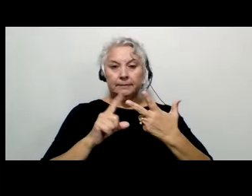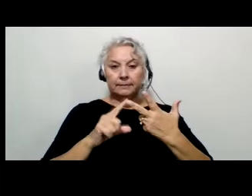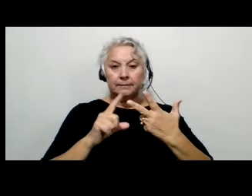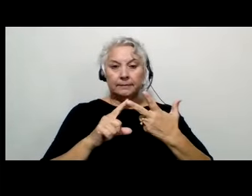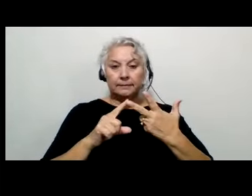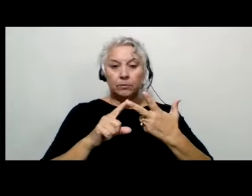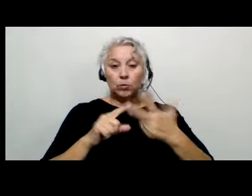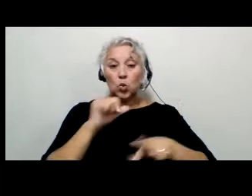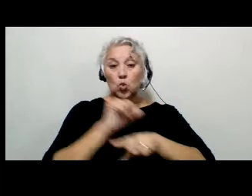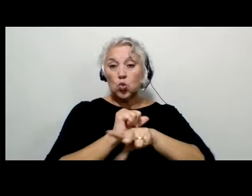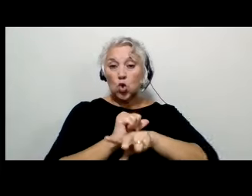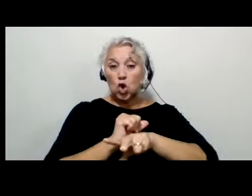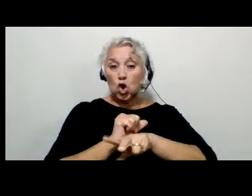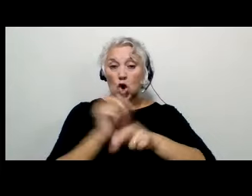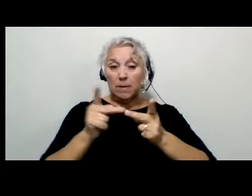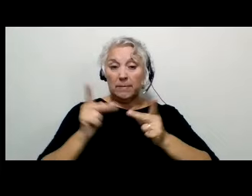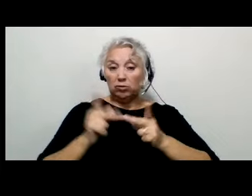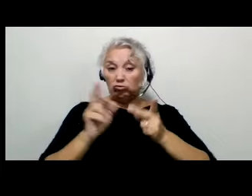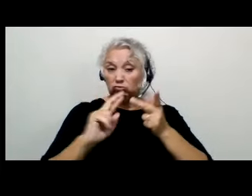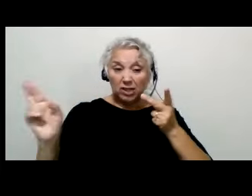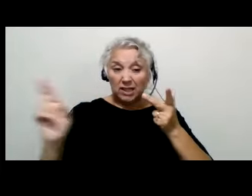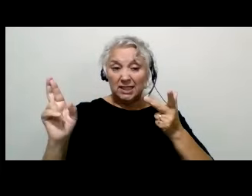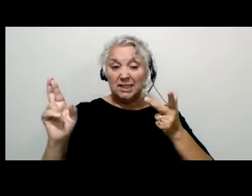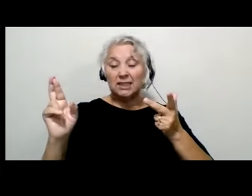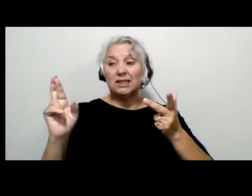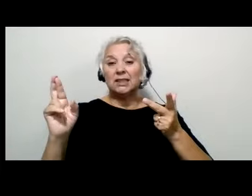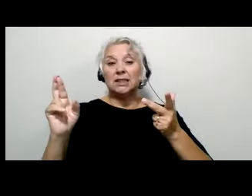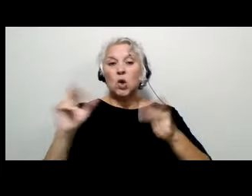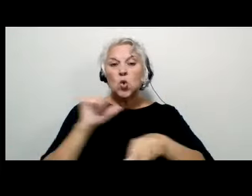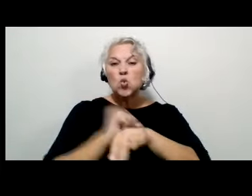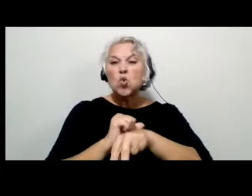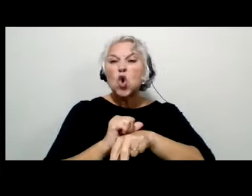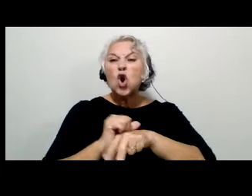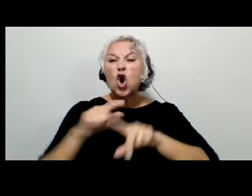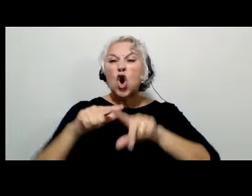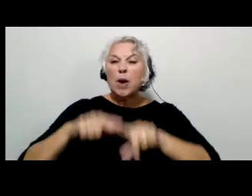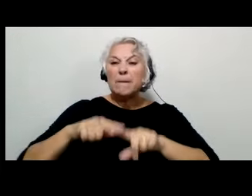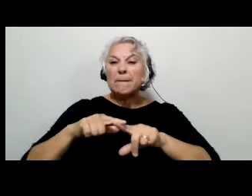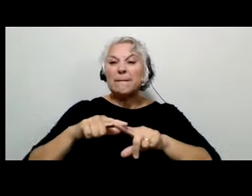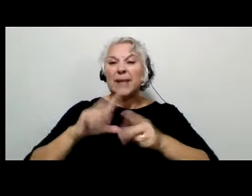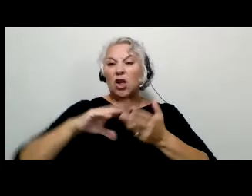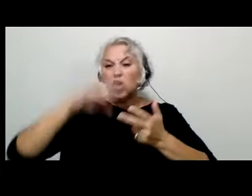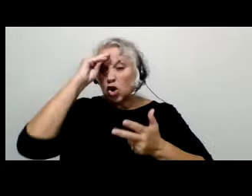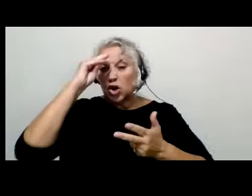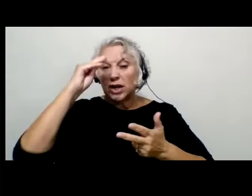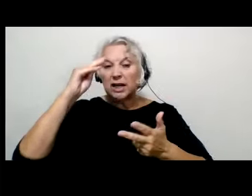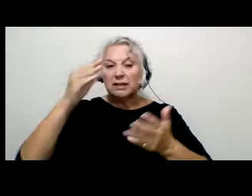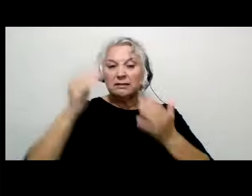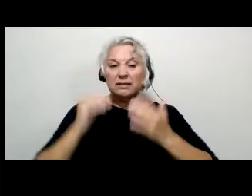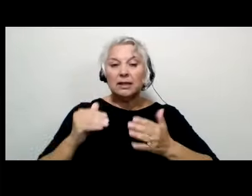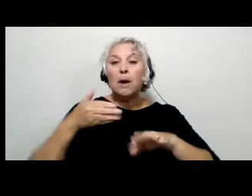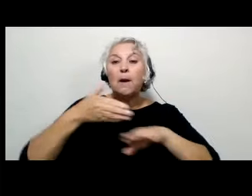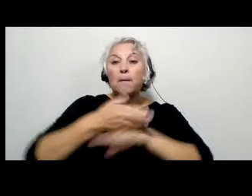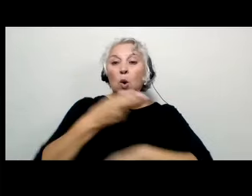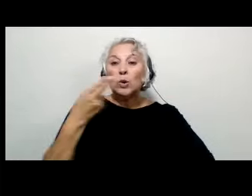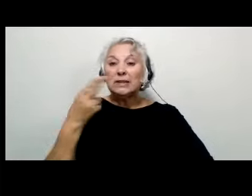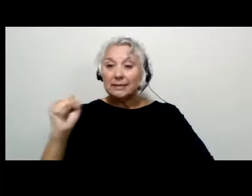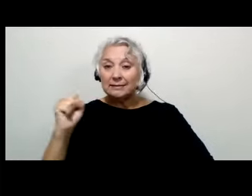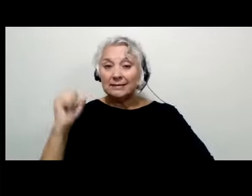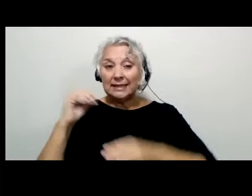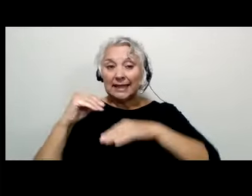We do workplace readiness, work-based learning, and post-secondary counseling.